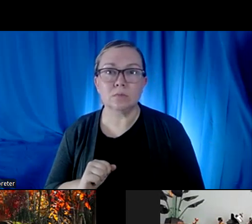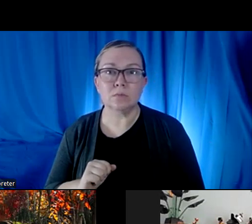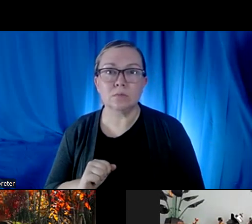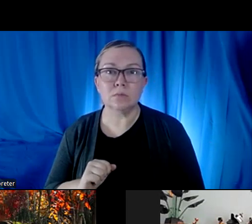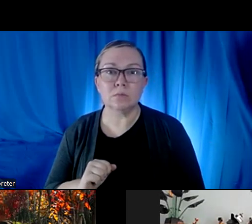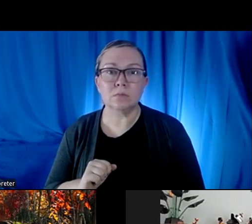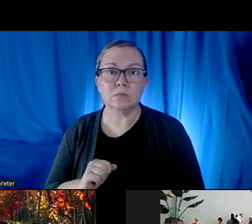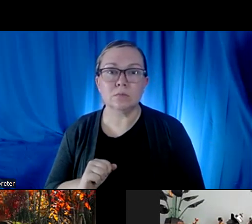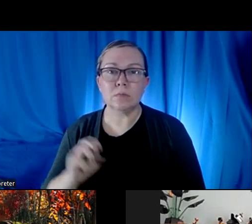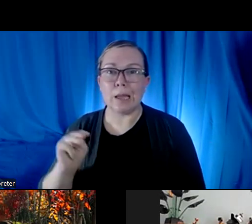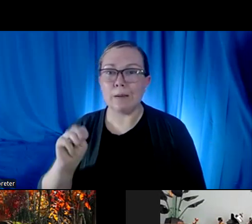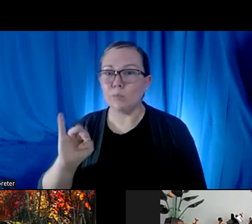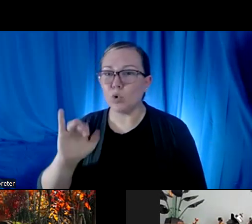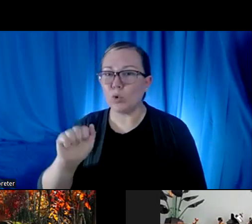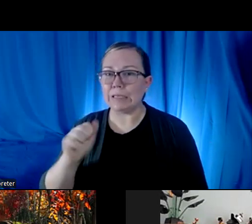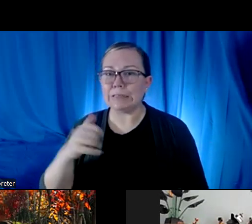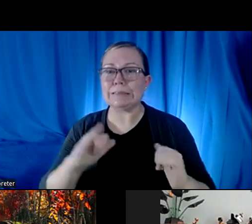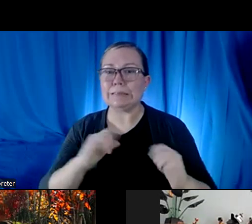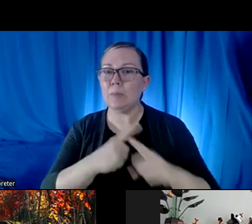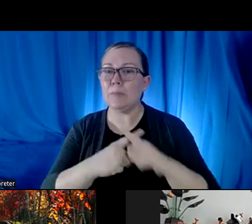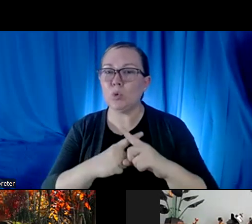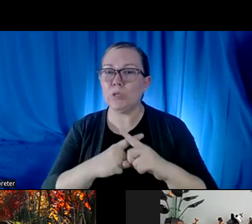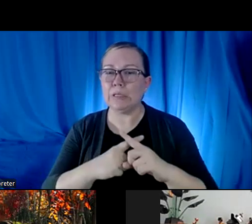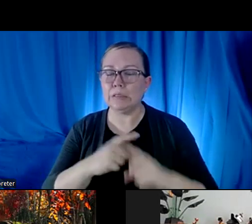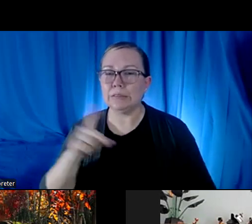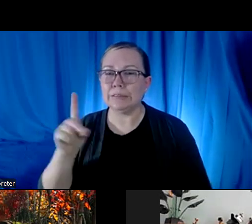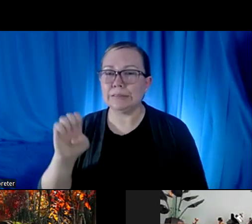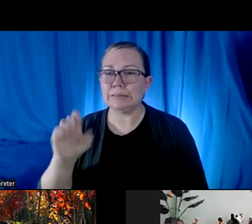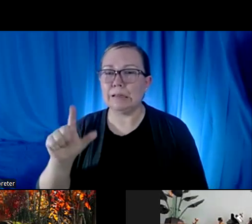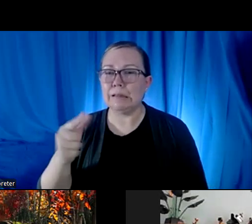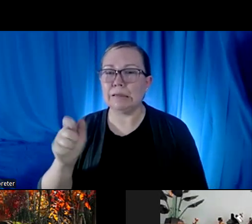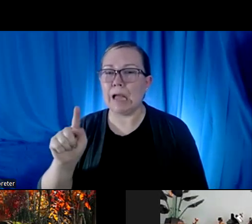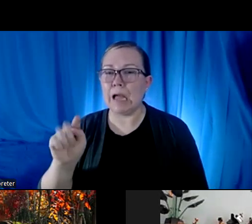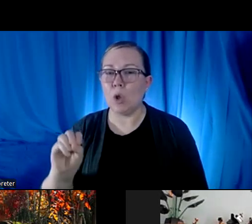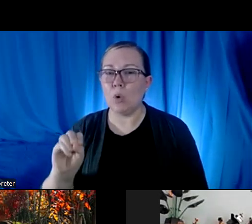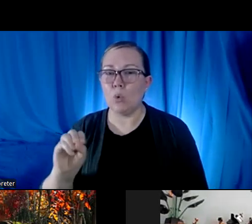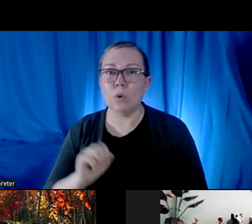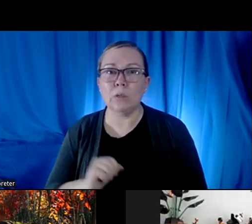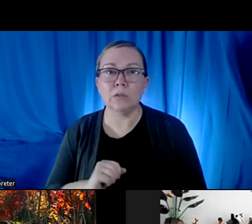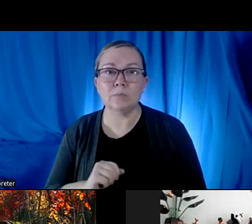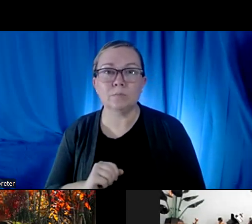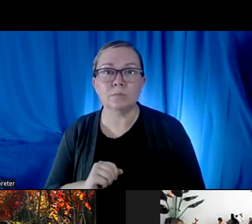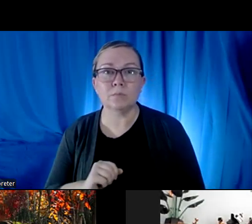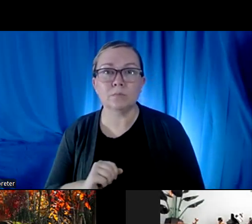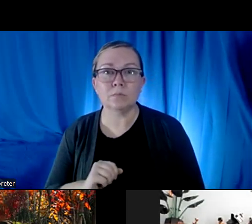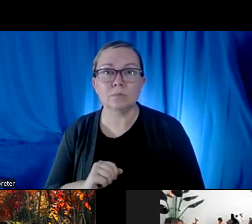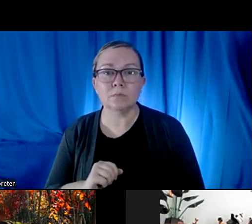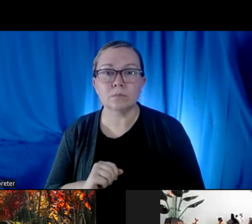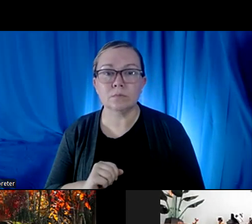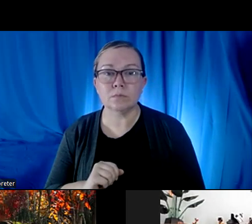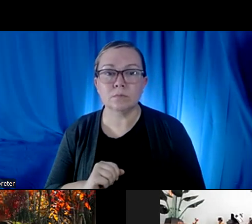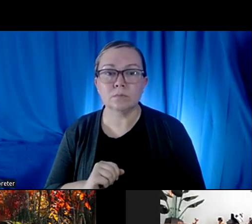Maria Delgado, you're still on mute, Maria Delgado. Sí. There you go. Sí, gracias. ¿Sí me